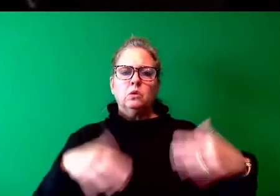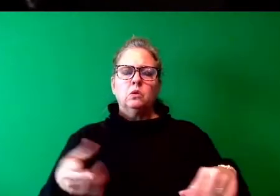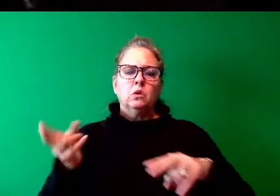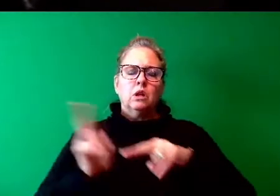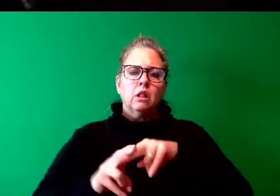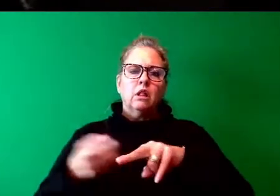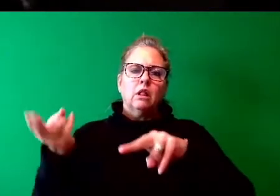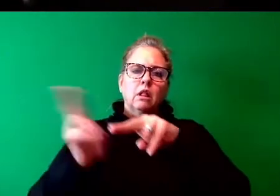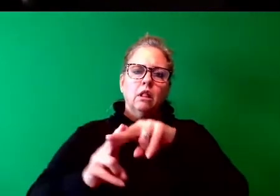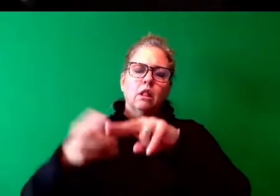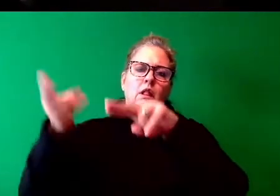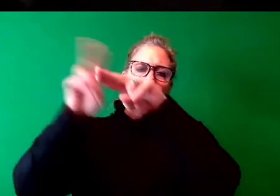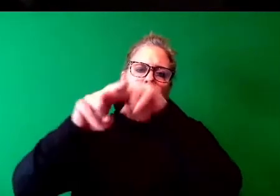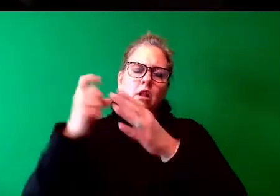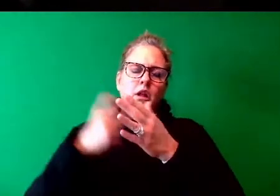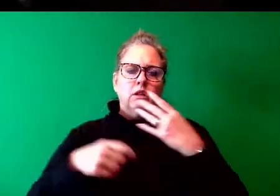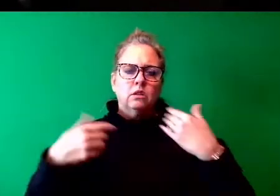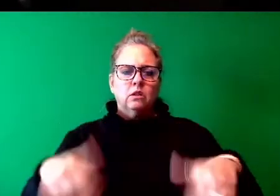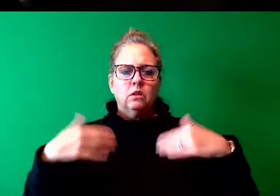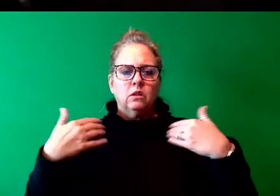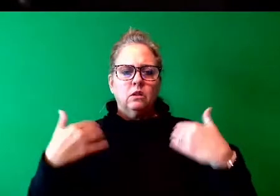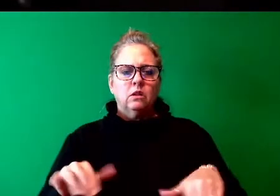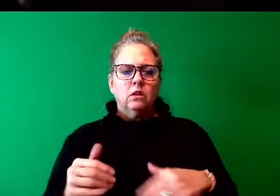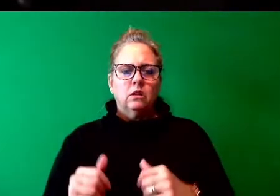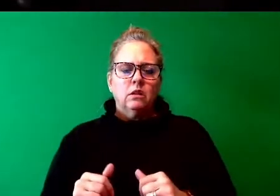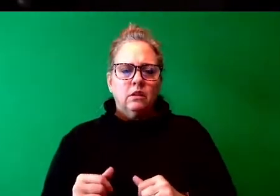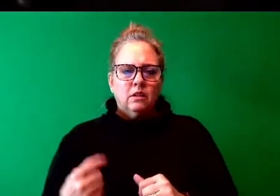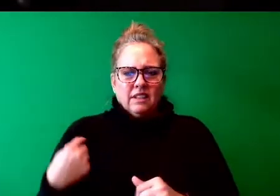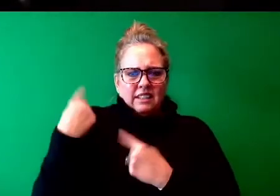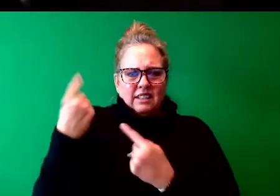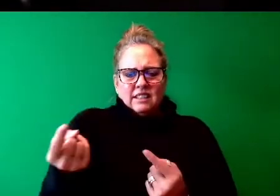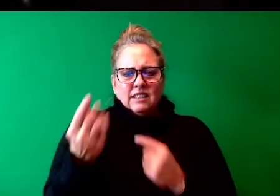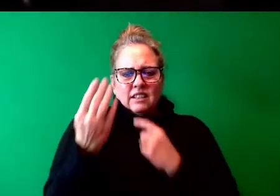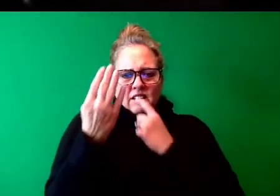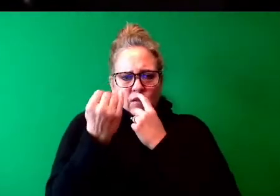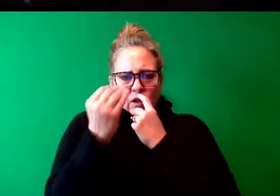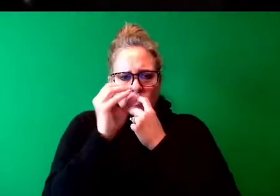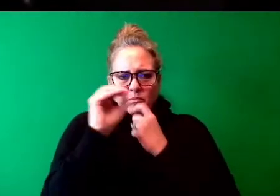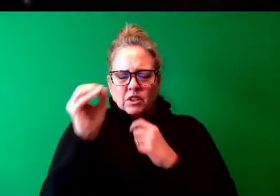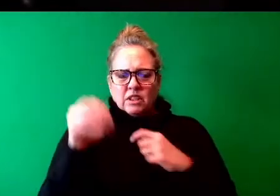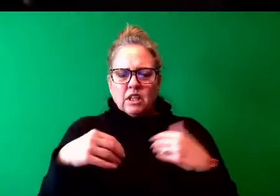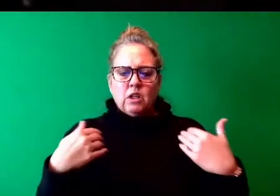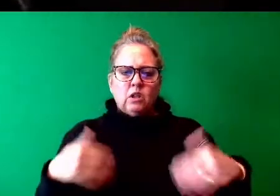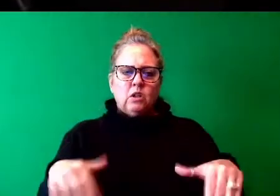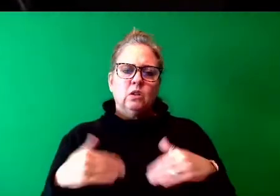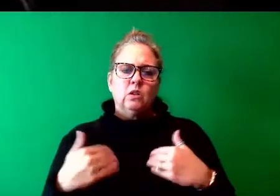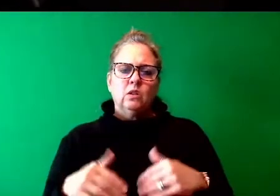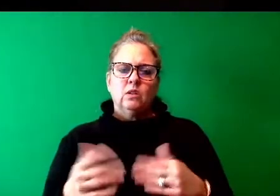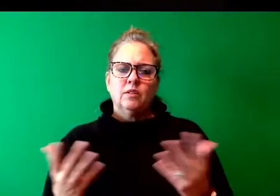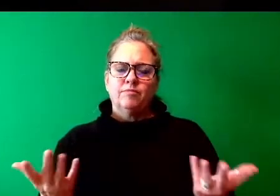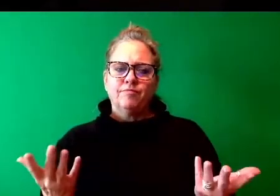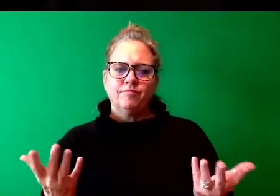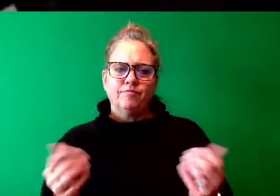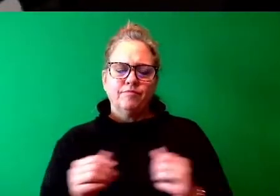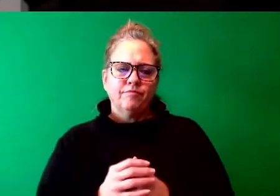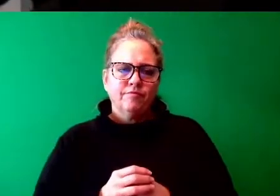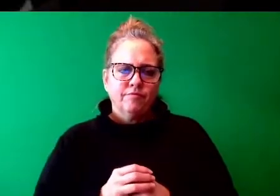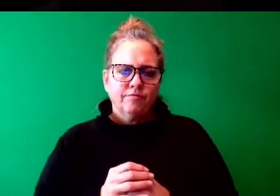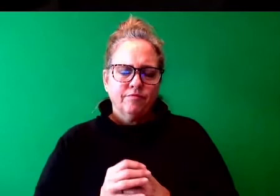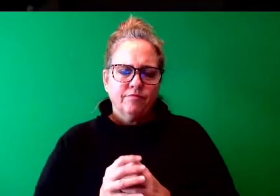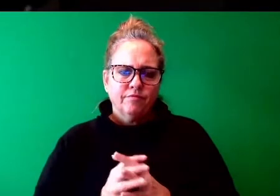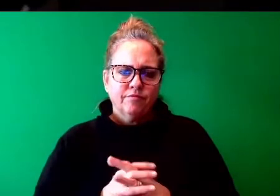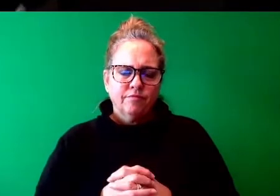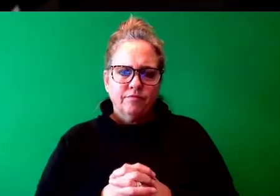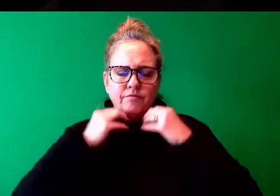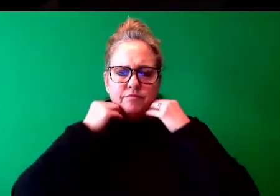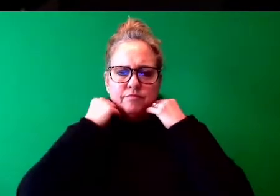cost with just in the last year, 14% of increase. And many of our hospital staff are, I'm just going to